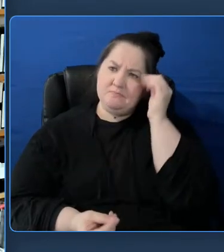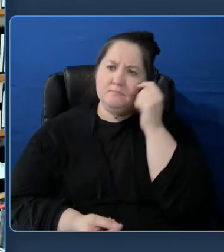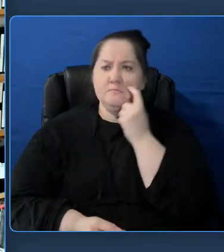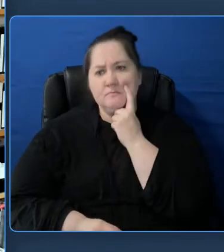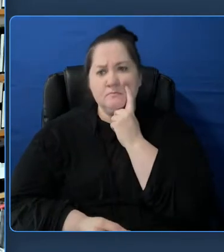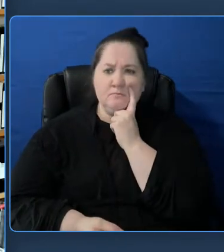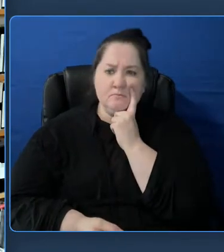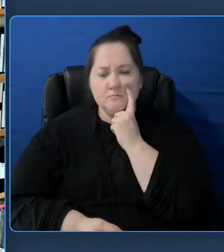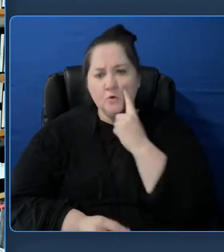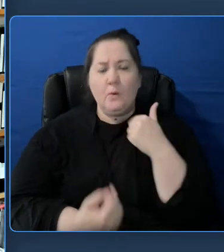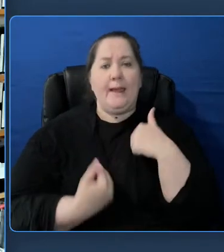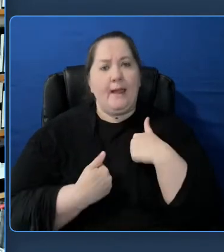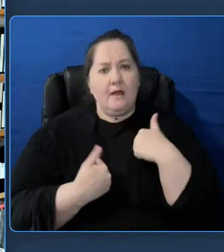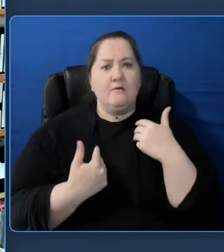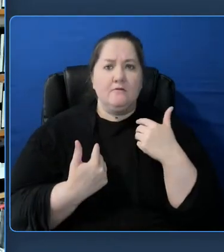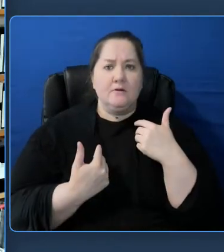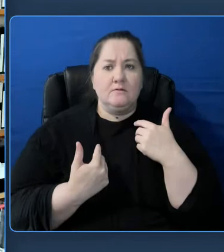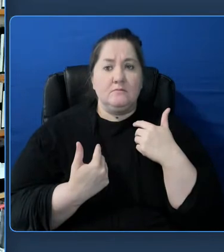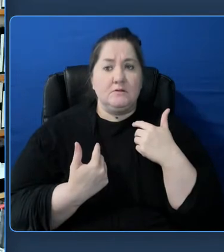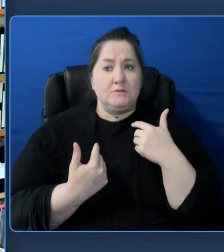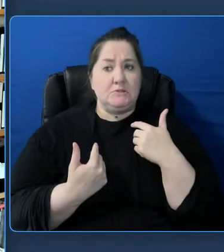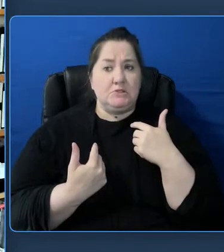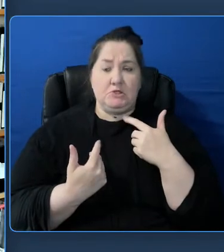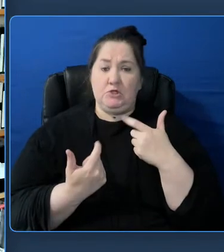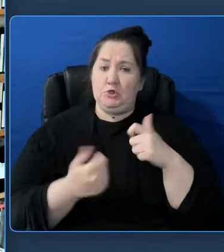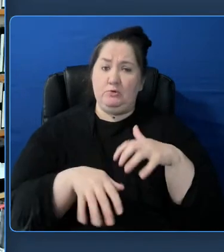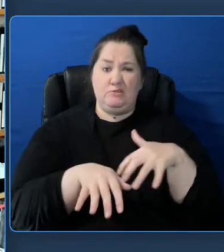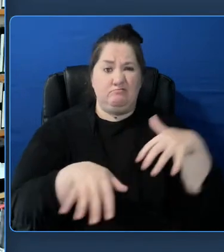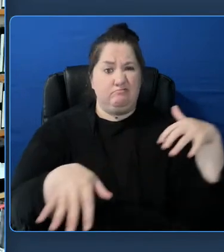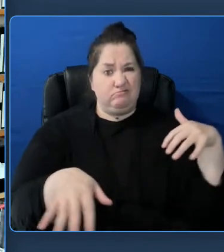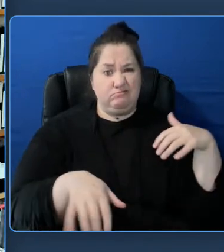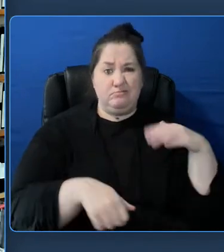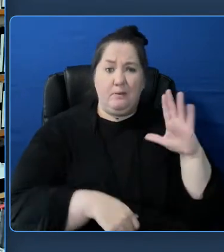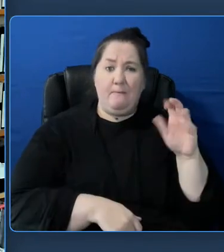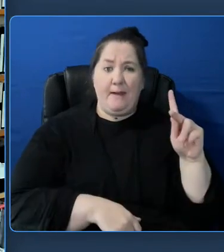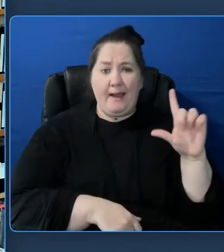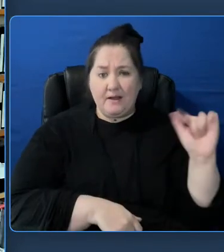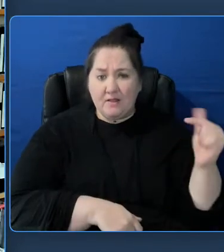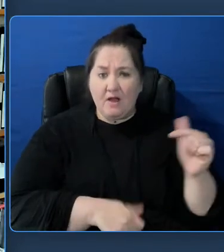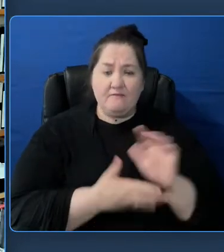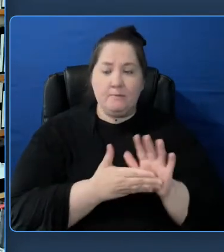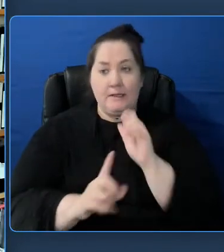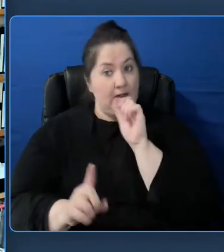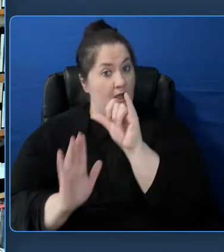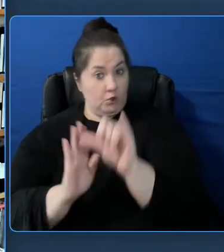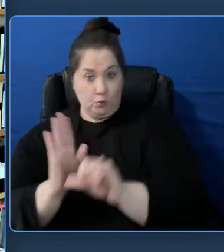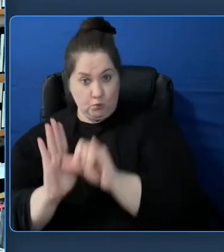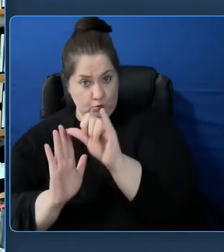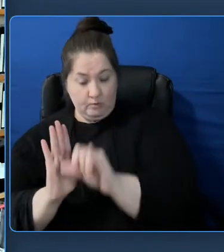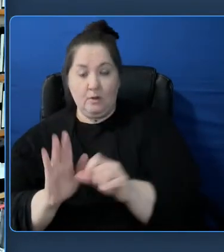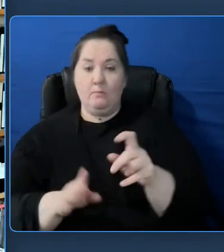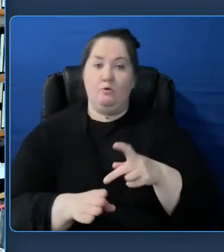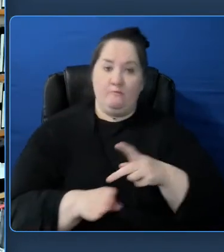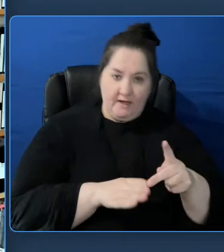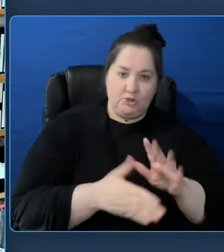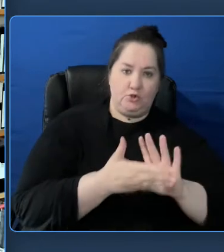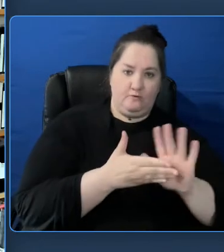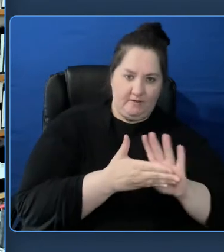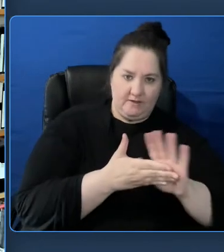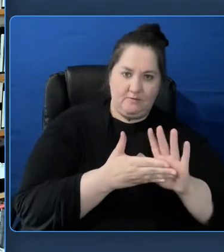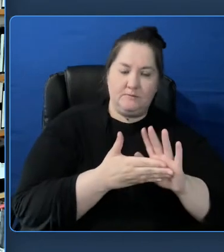going, well, we've got such a library, a backlog of films. I'm not talking about YouTube. I'm talking about professional